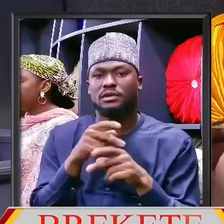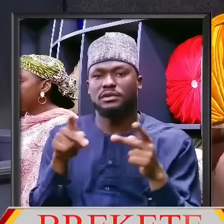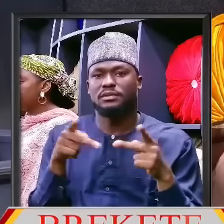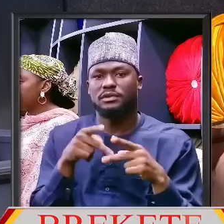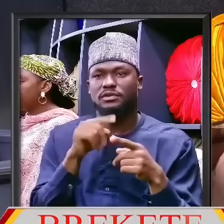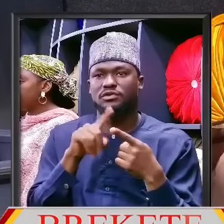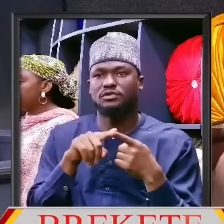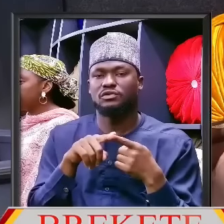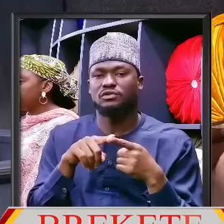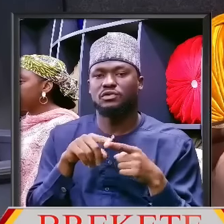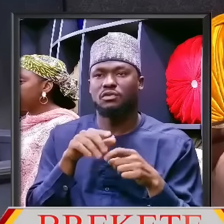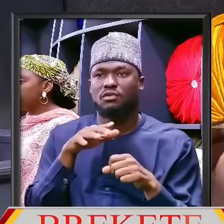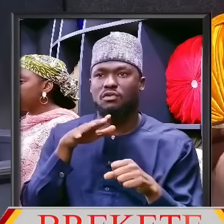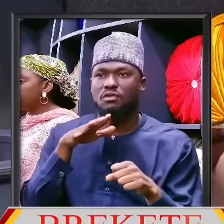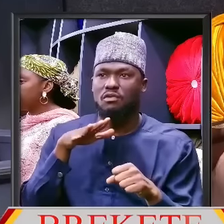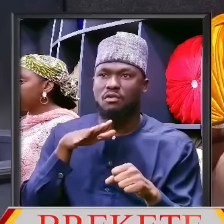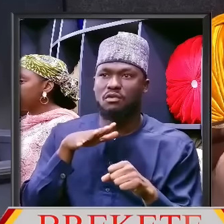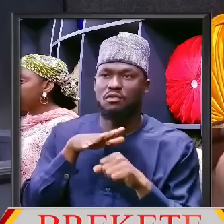for position.